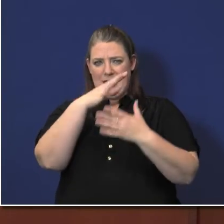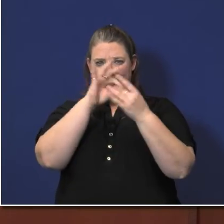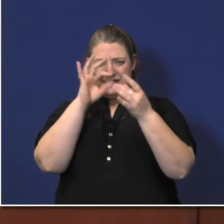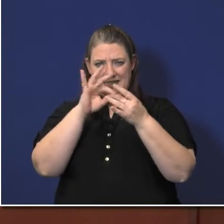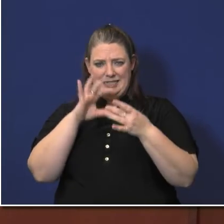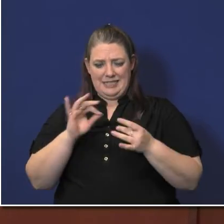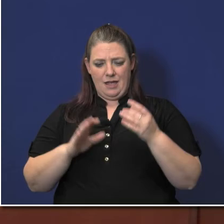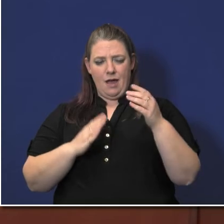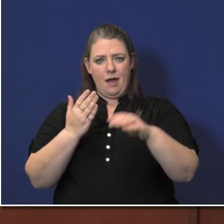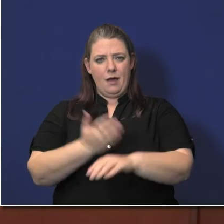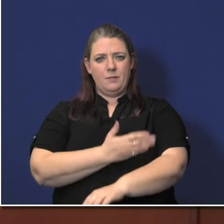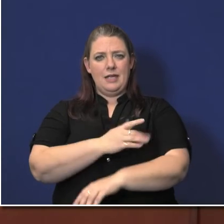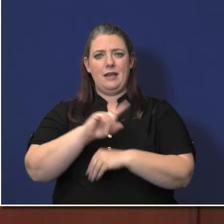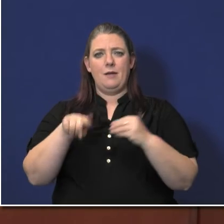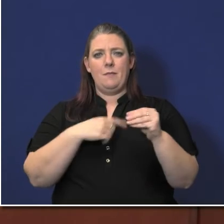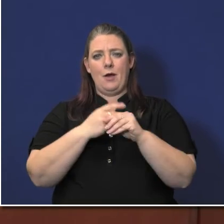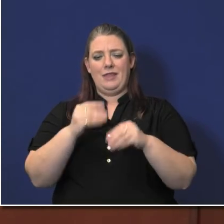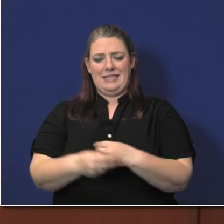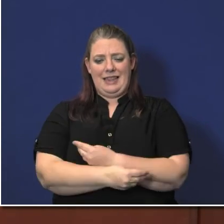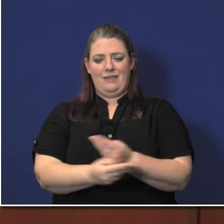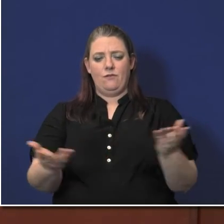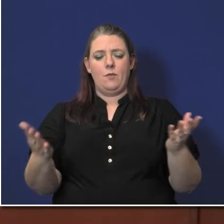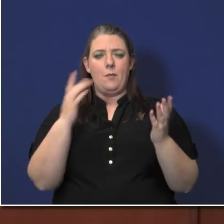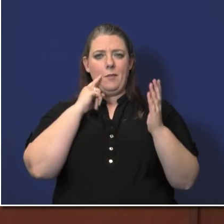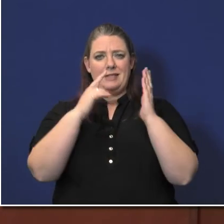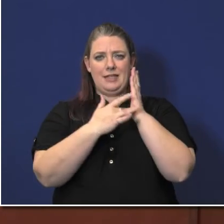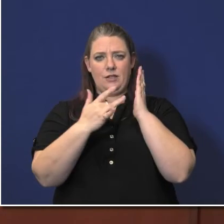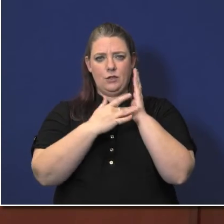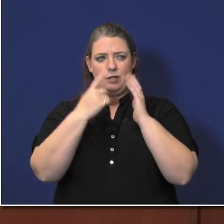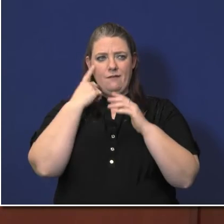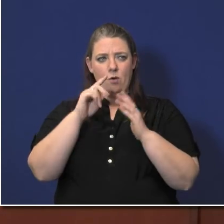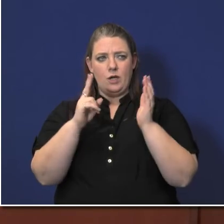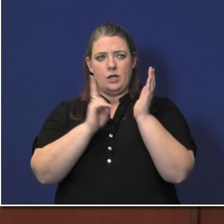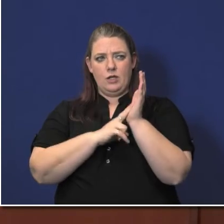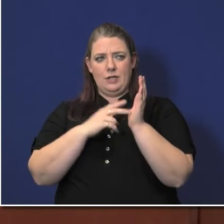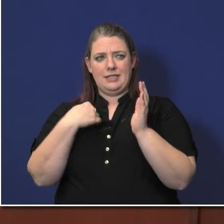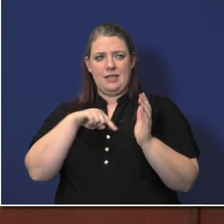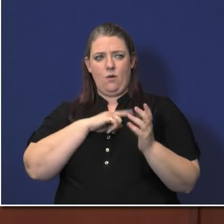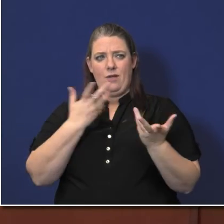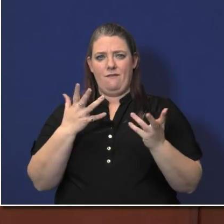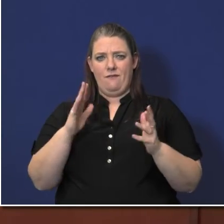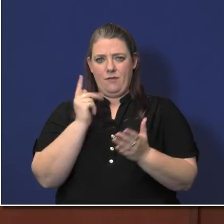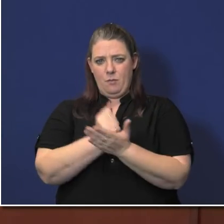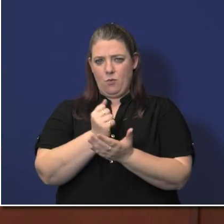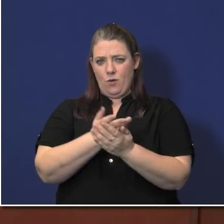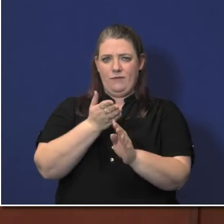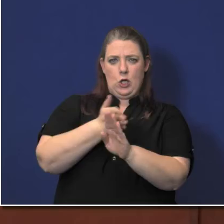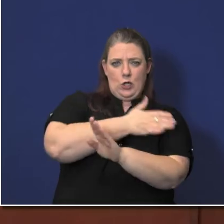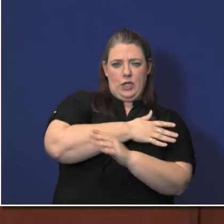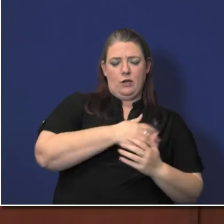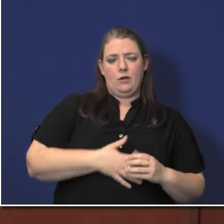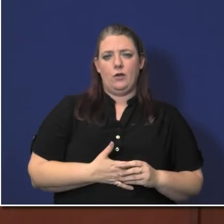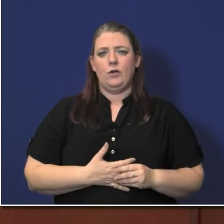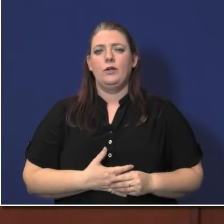the deliverability of technology for the contracts that we approved earlier? Where